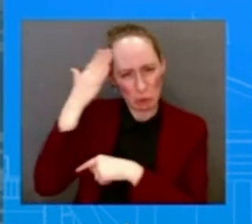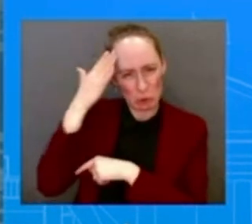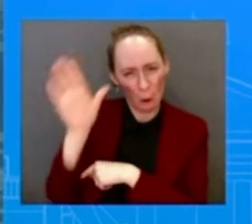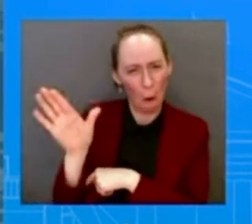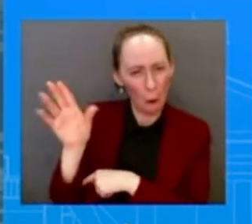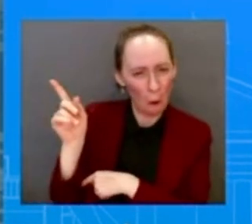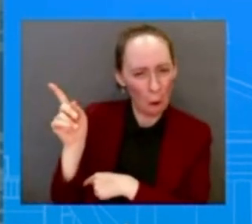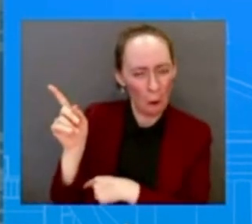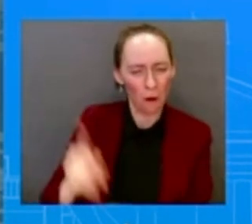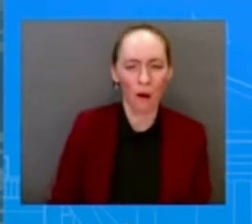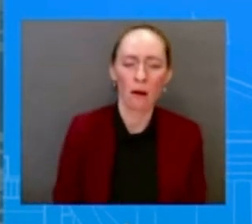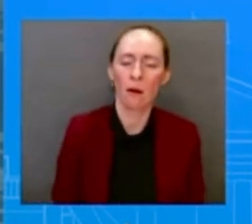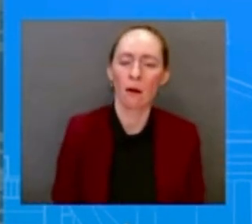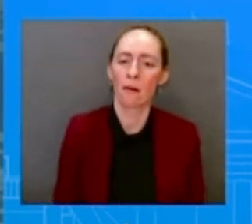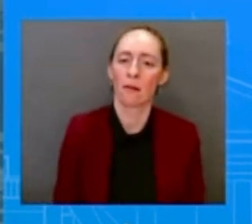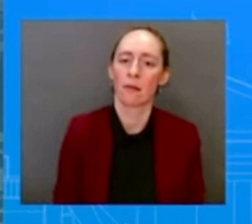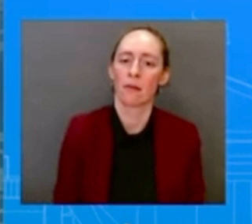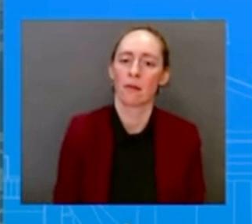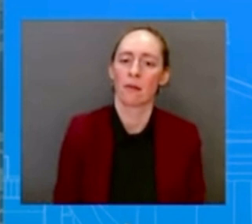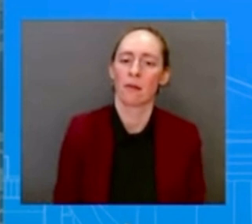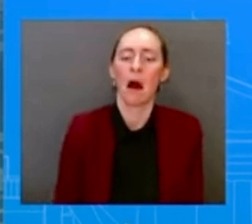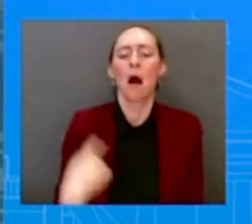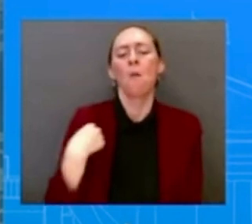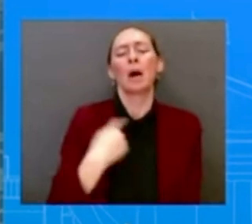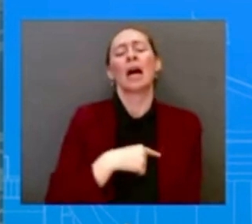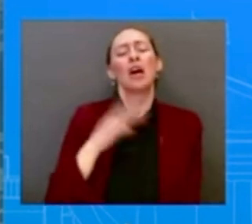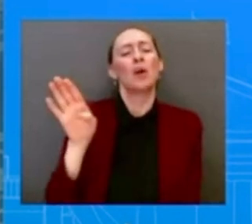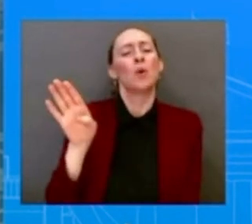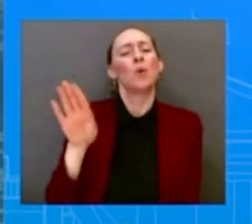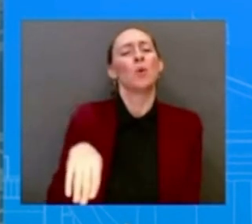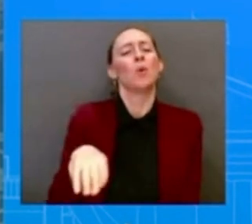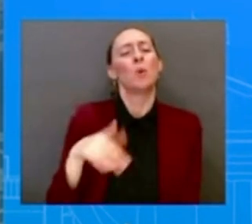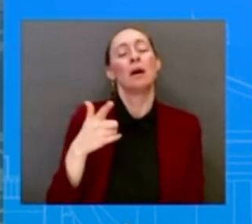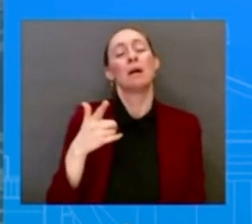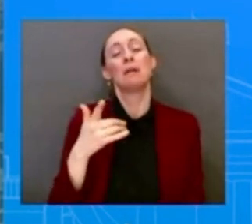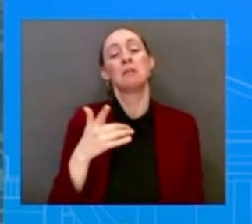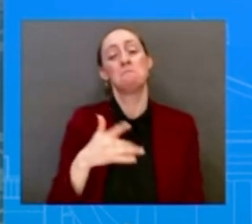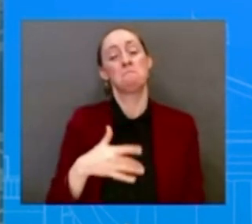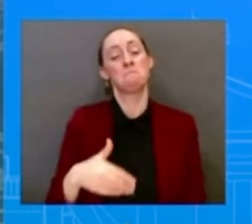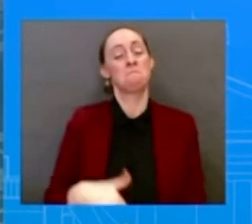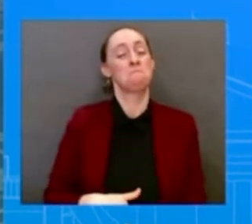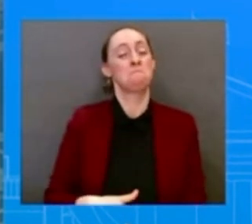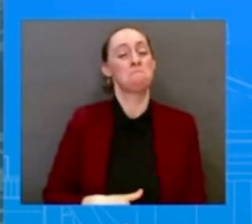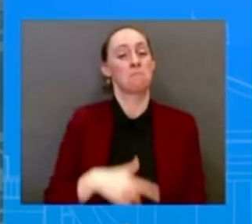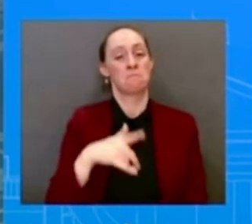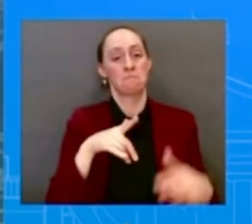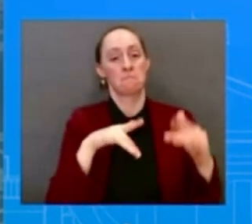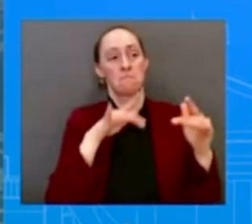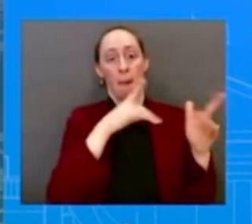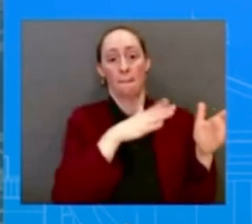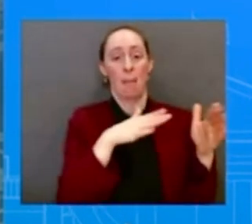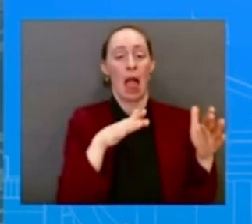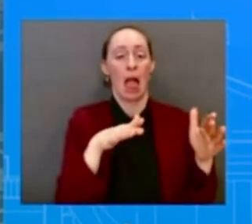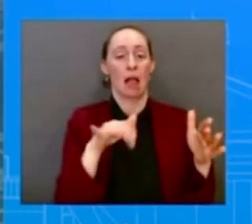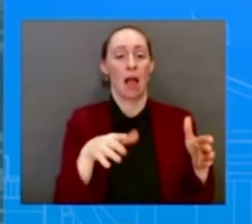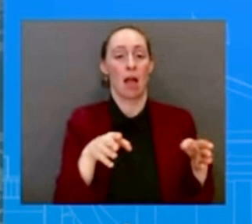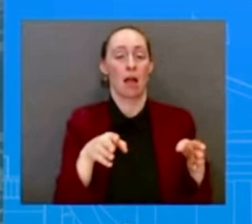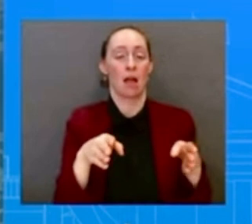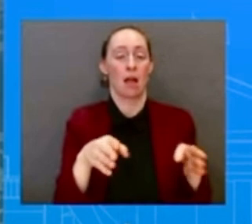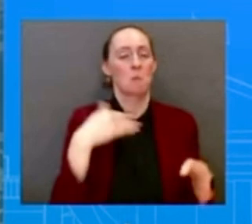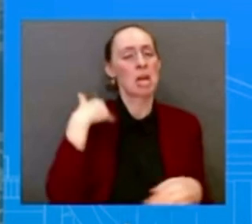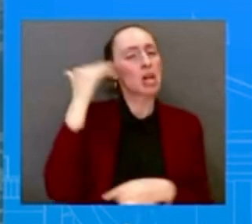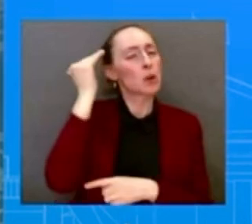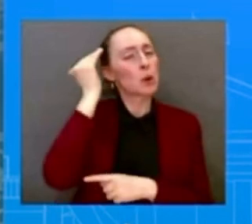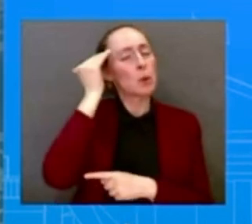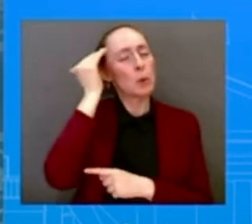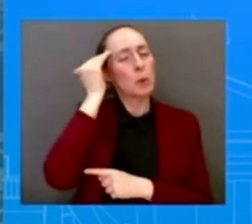and we were able to take steps at sensitive military sites that we believed would be along the